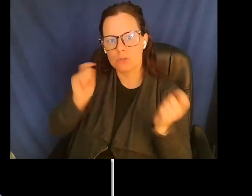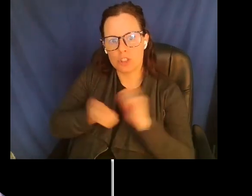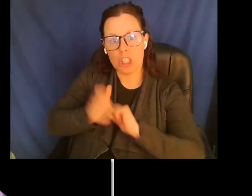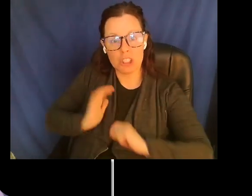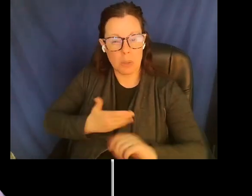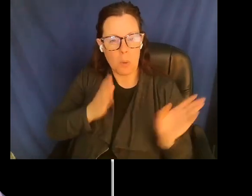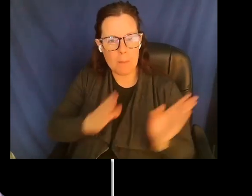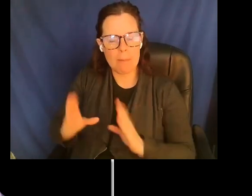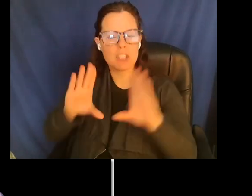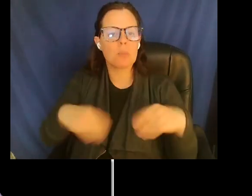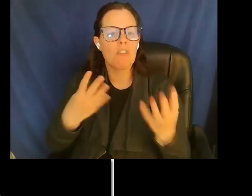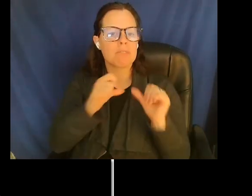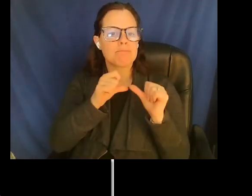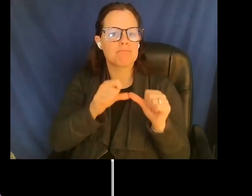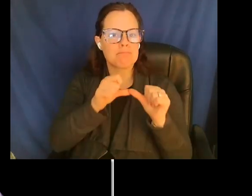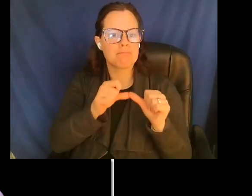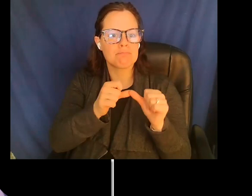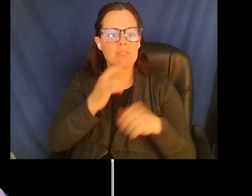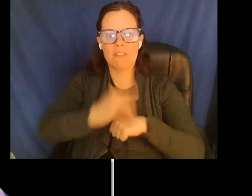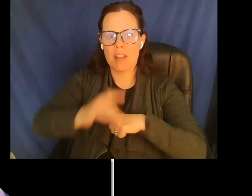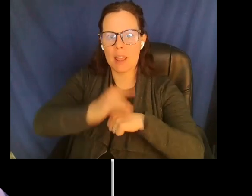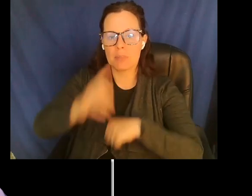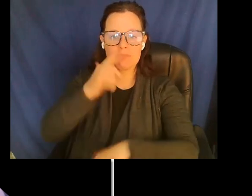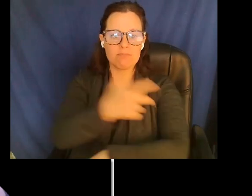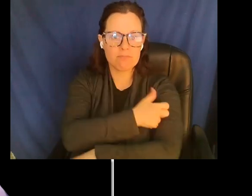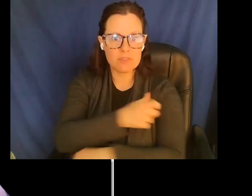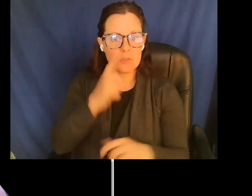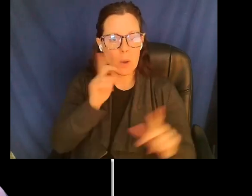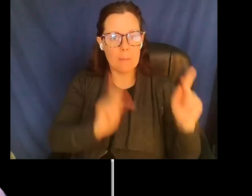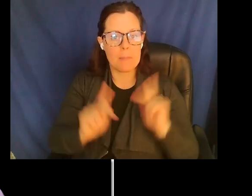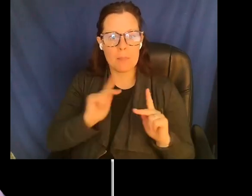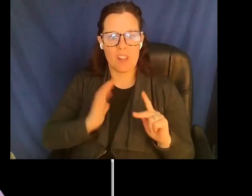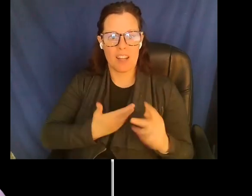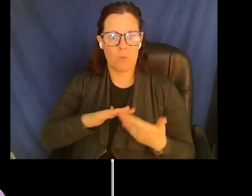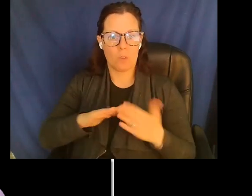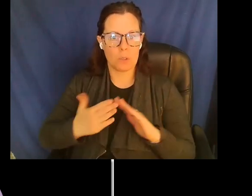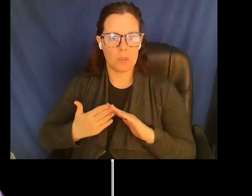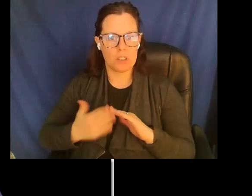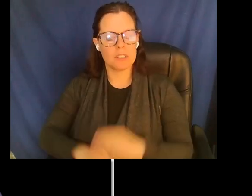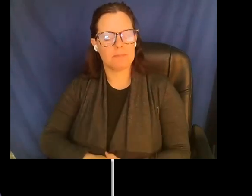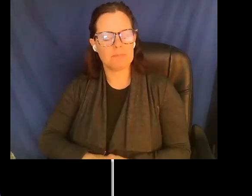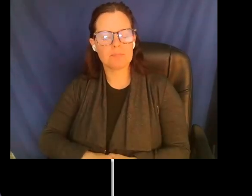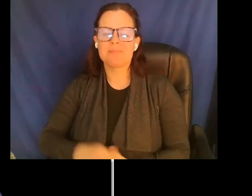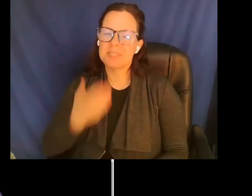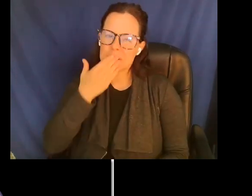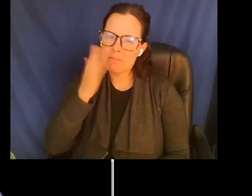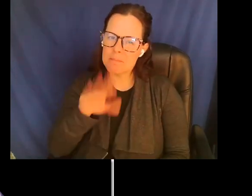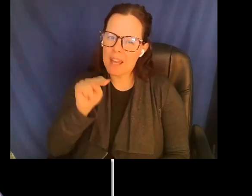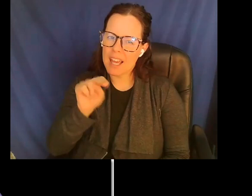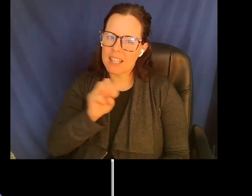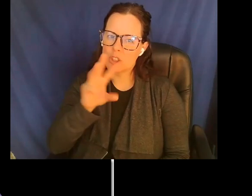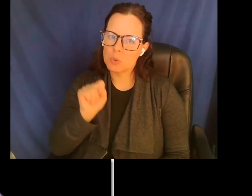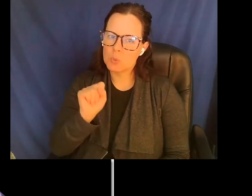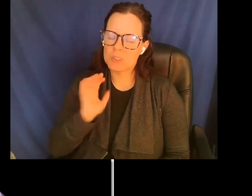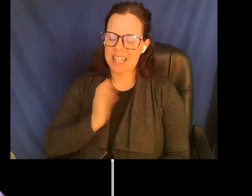some continuity in vaccine availability for the residents of our community. The bad news was that our supply is